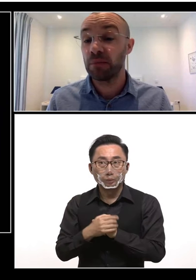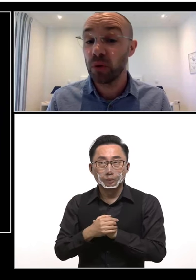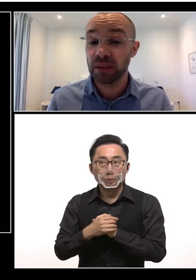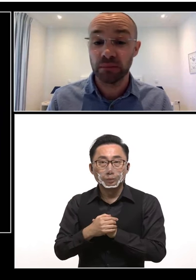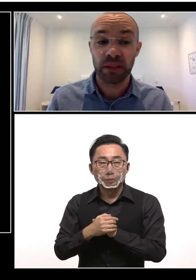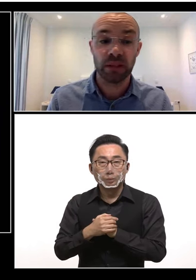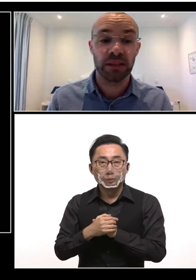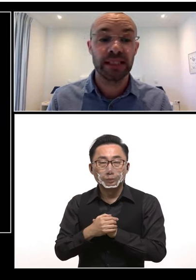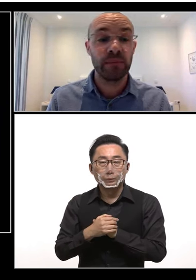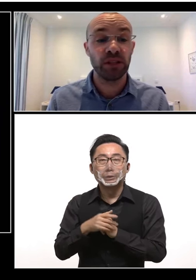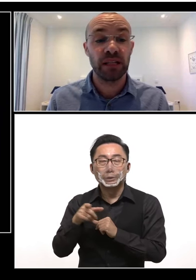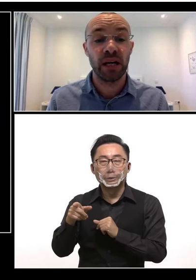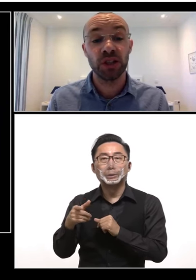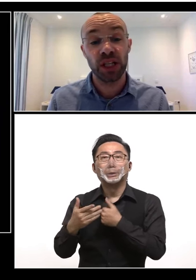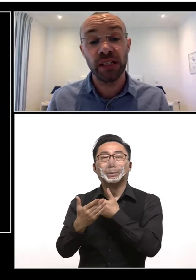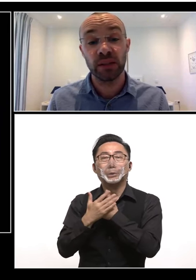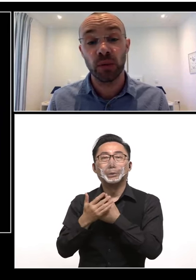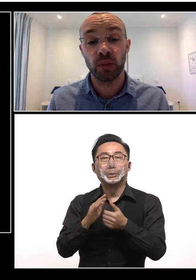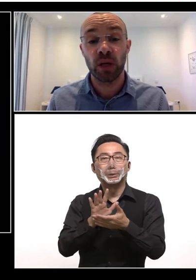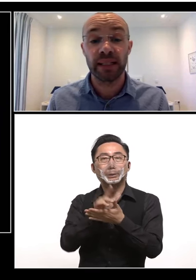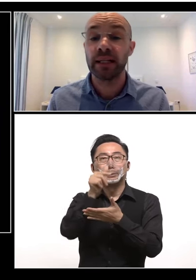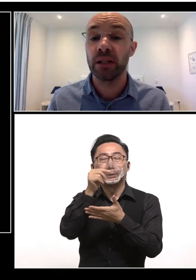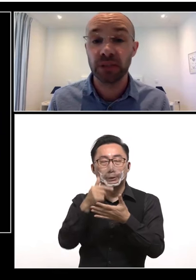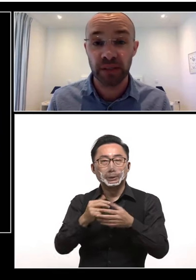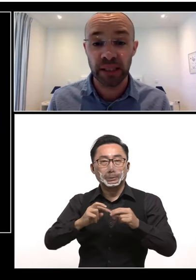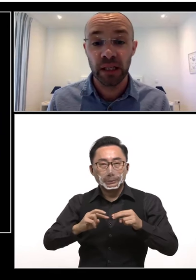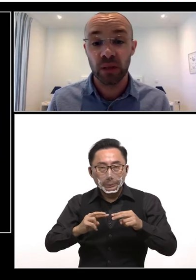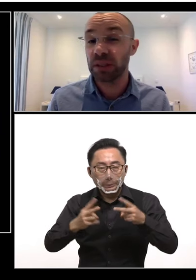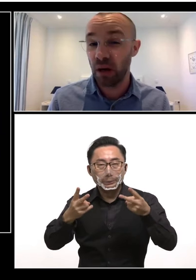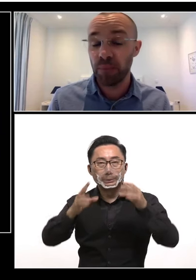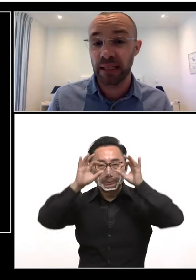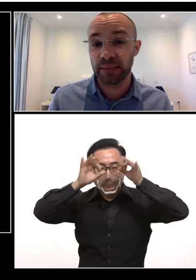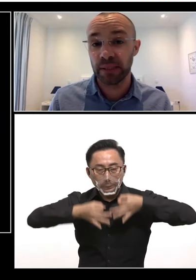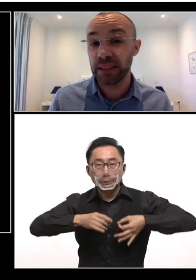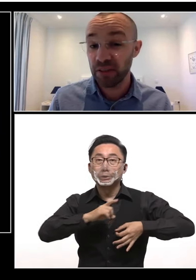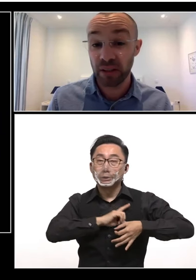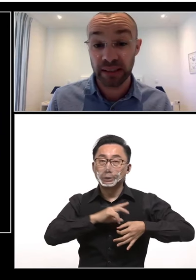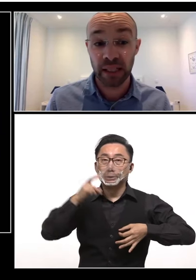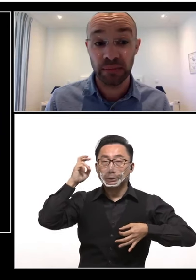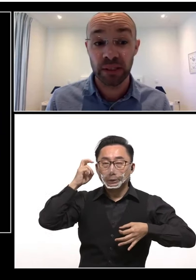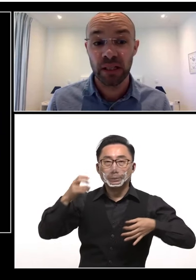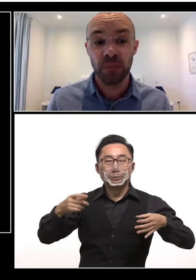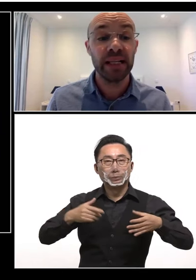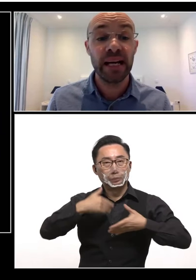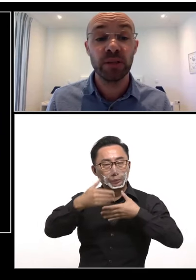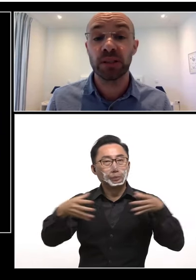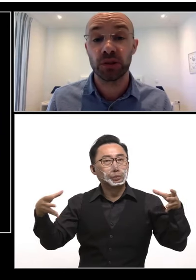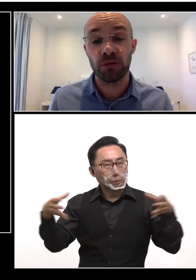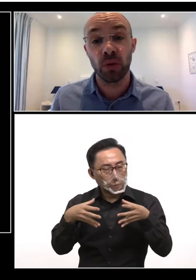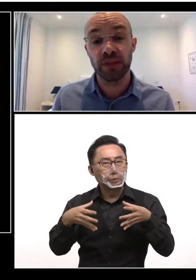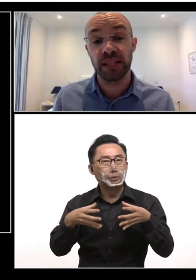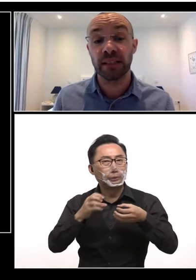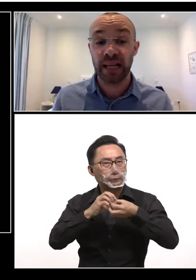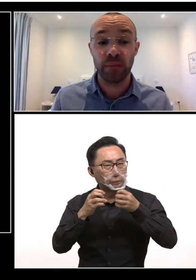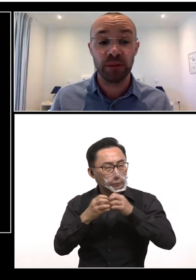are important because they demonstrate that our journey towards working inclusively was complex, difficult at times, but it enabled Extraordinary